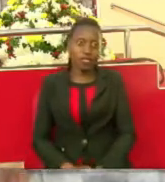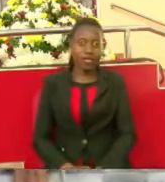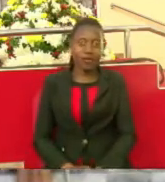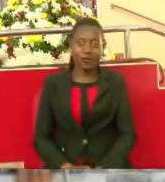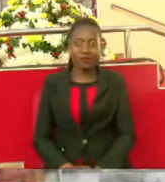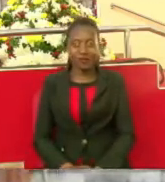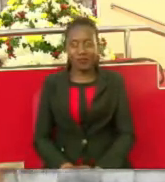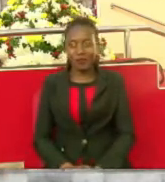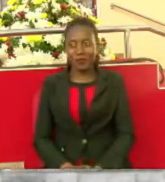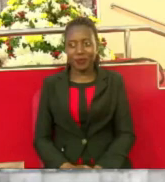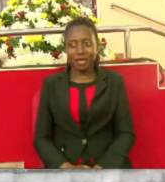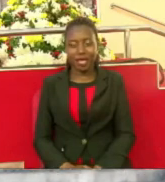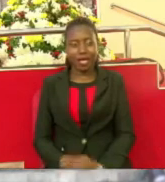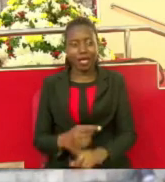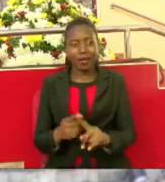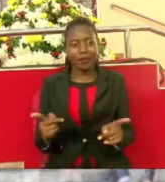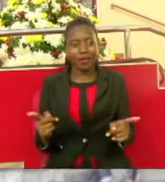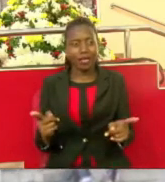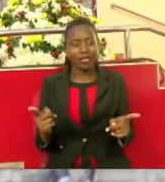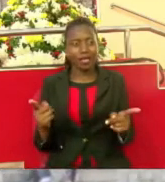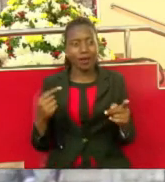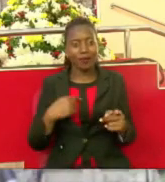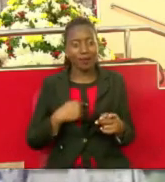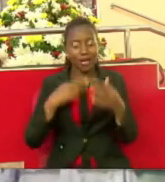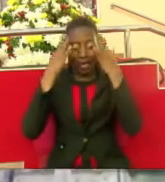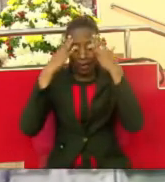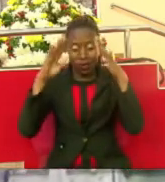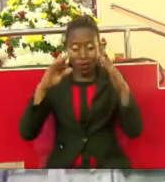But I have no idea when I stopped stammering.